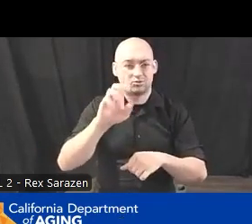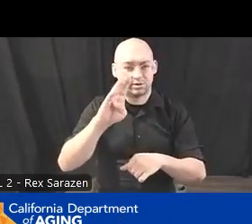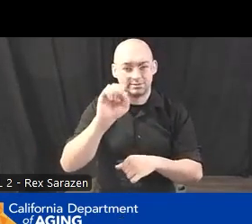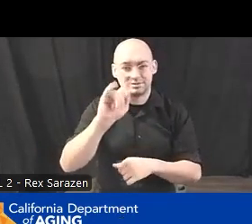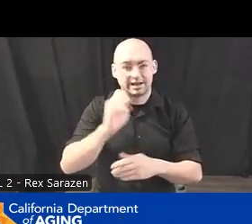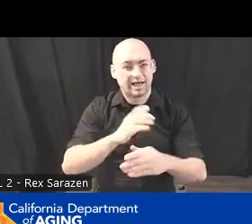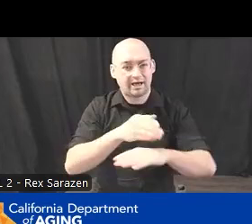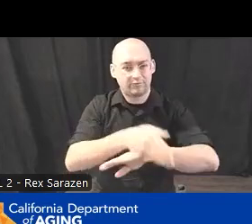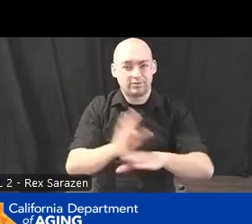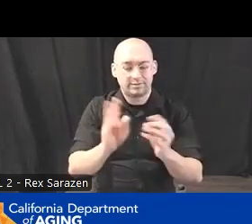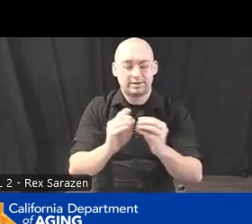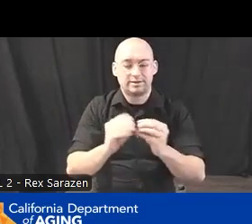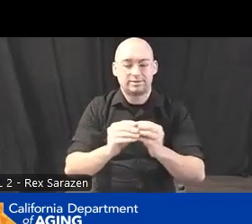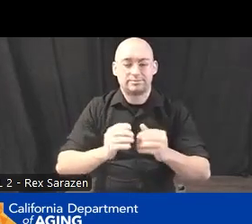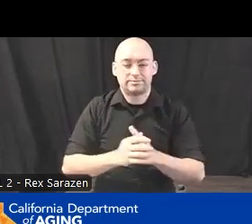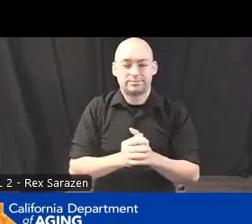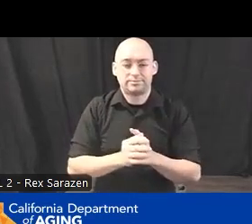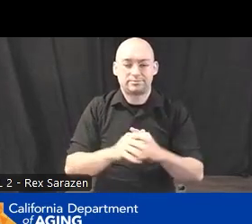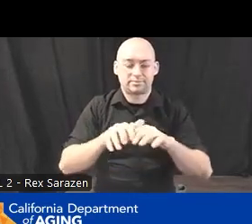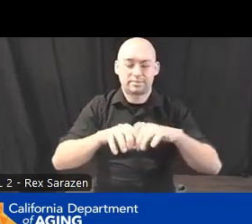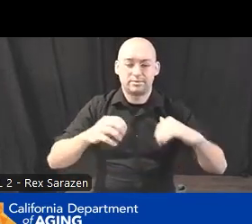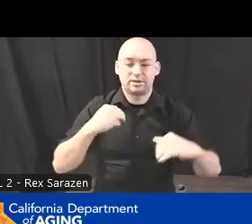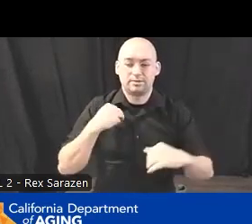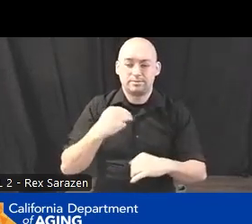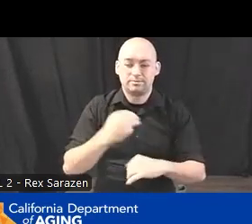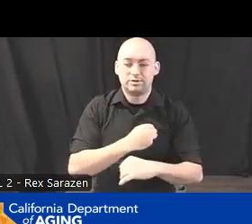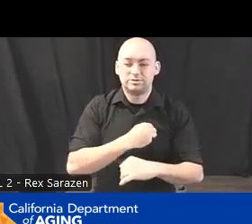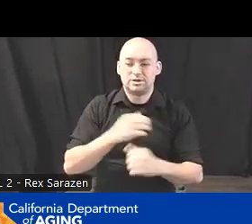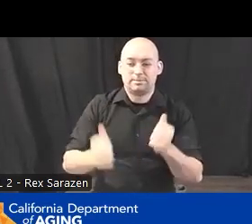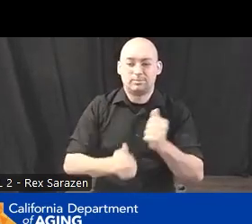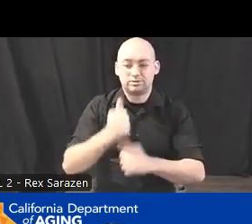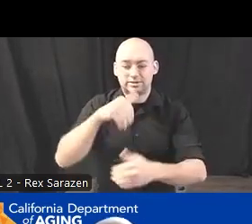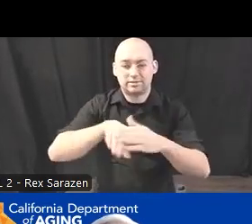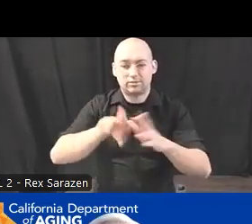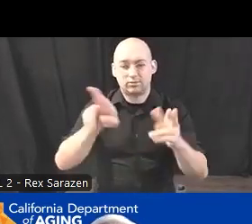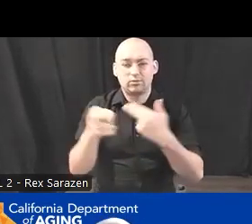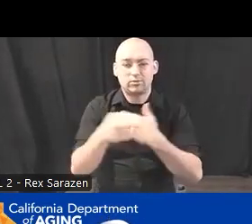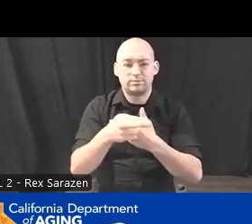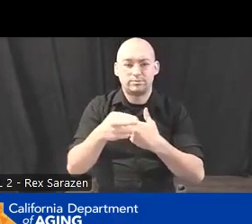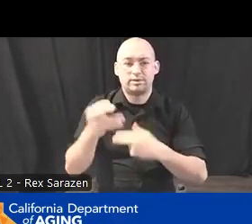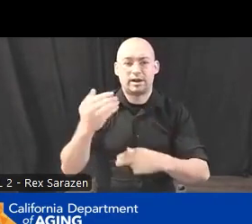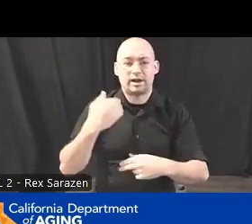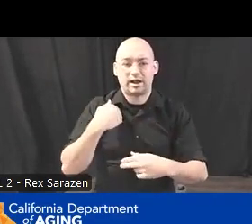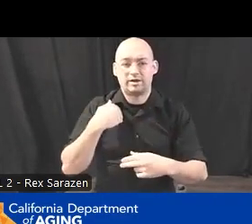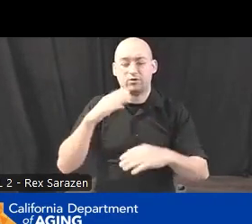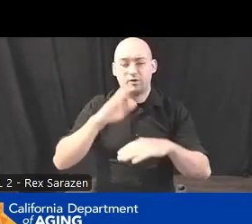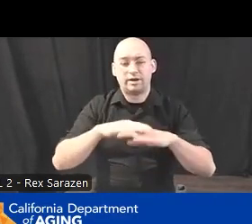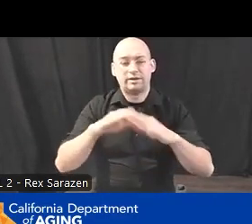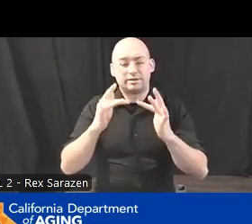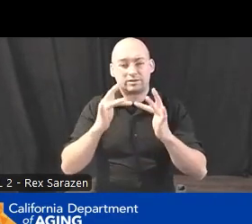And committee members are mostly in the room. We do have a few online,